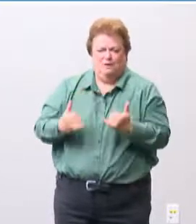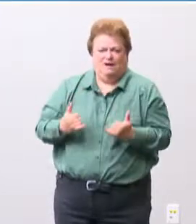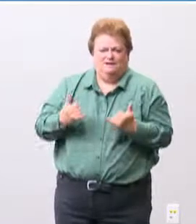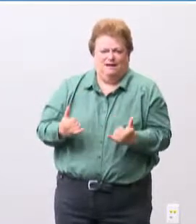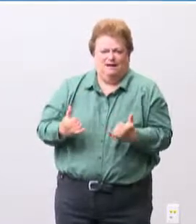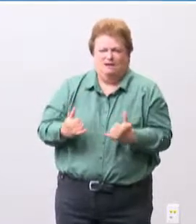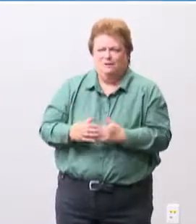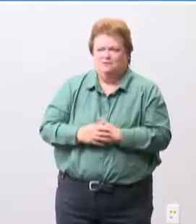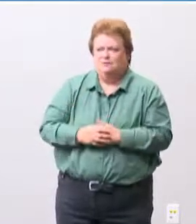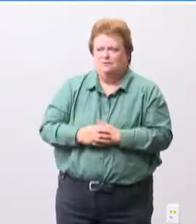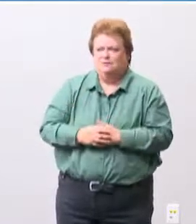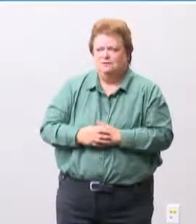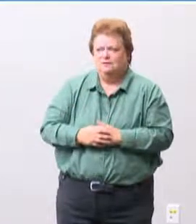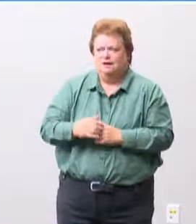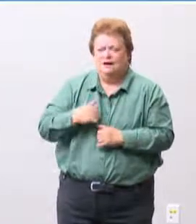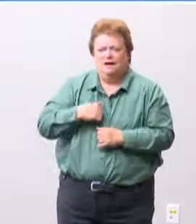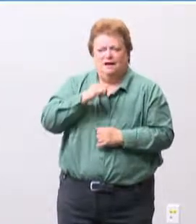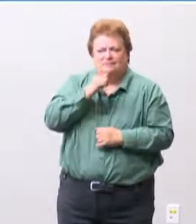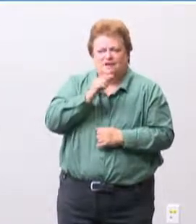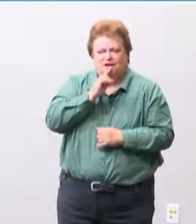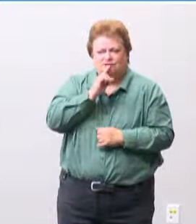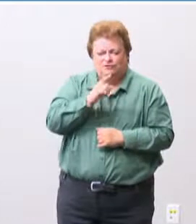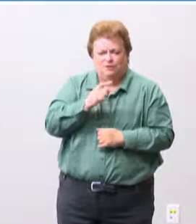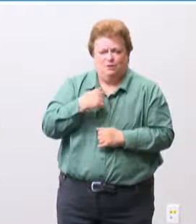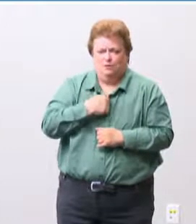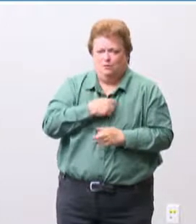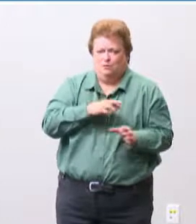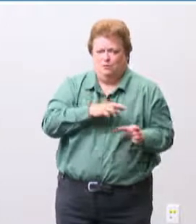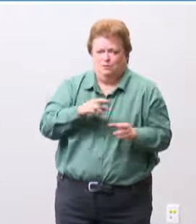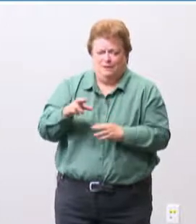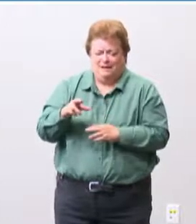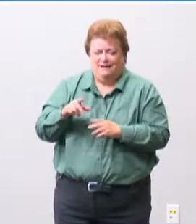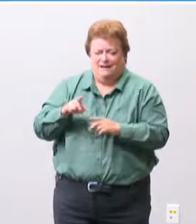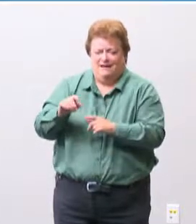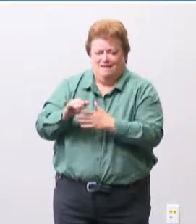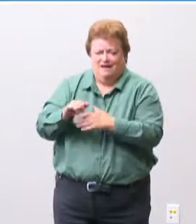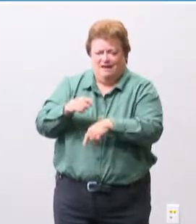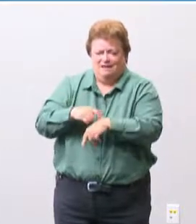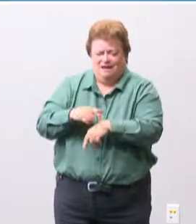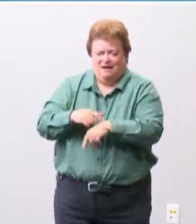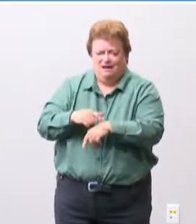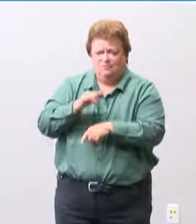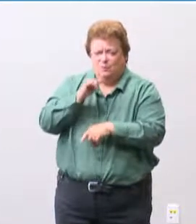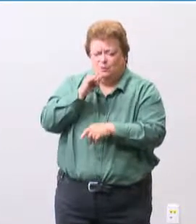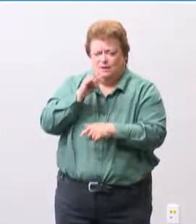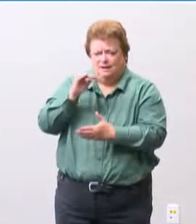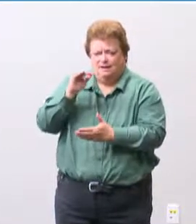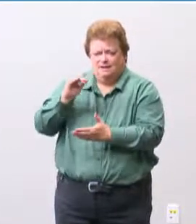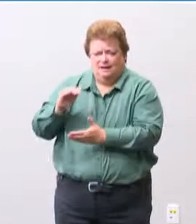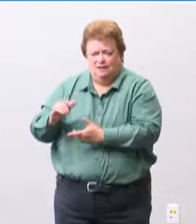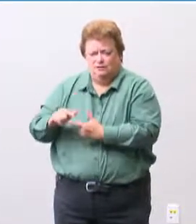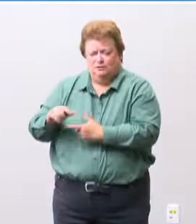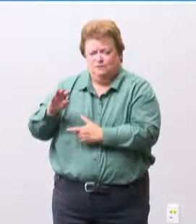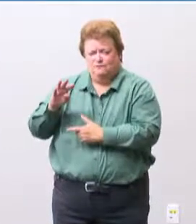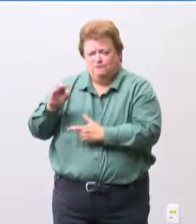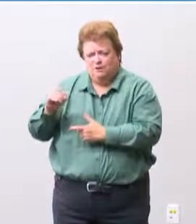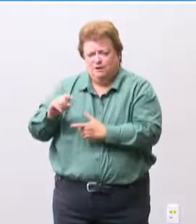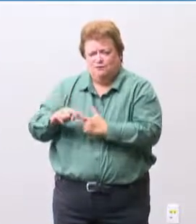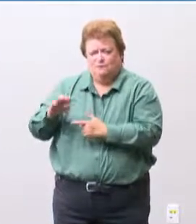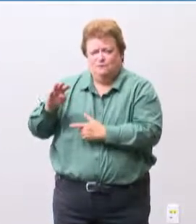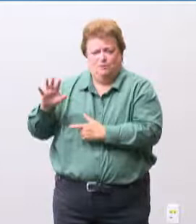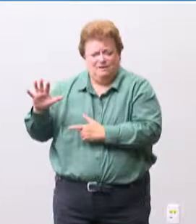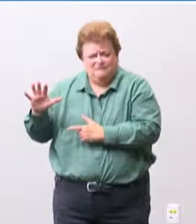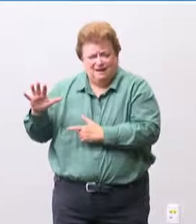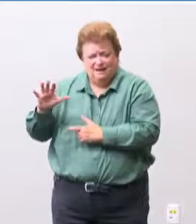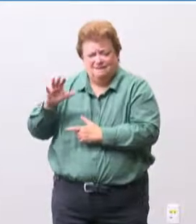point. I'm not sure that we'll be ready by that time, that we'll be down to that 40 to 45.